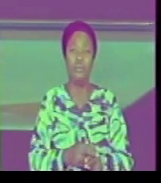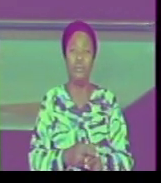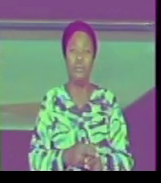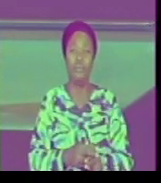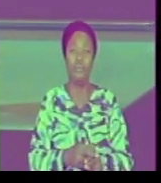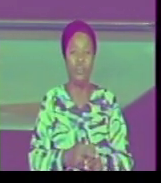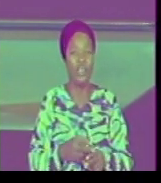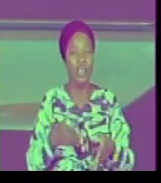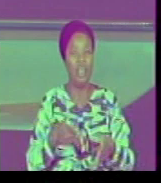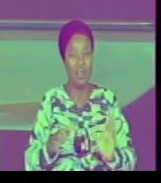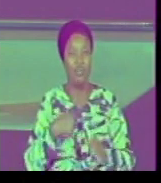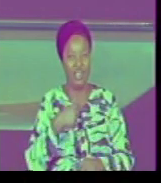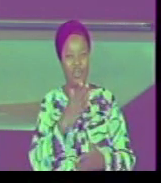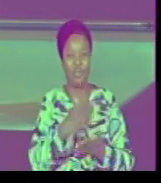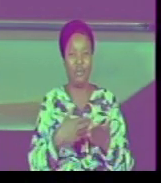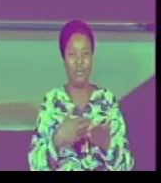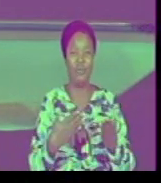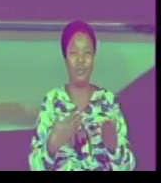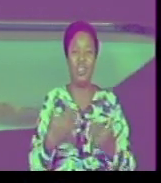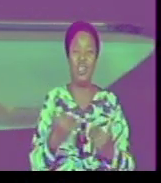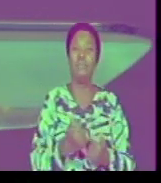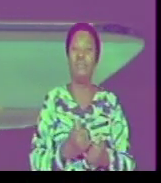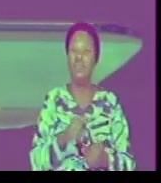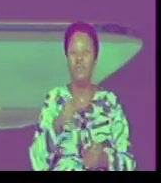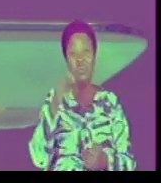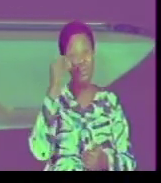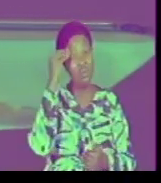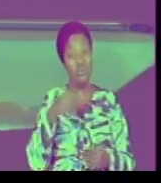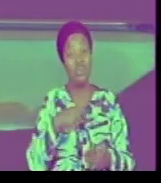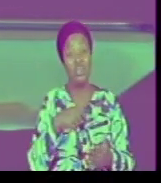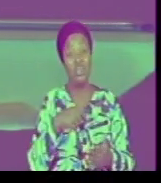something now. You know, this year I've been